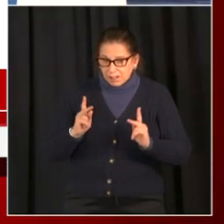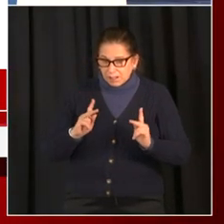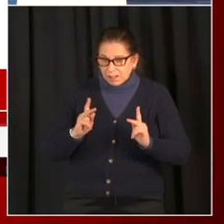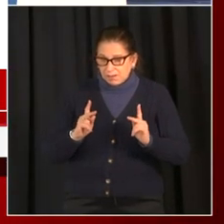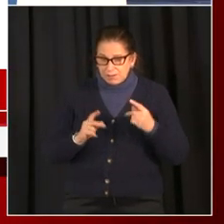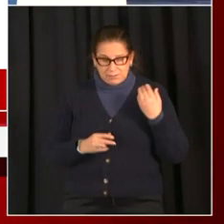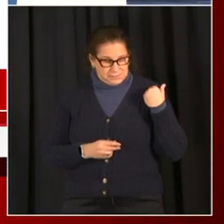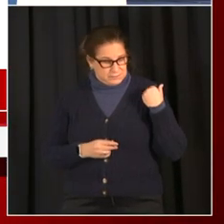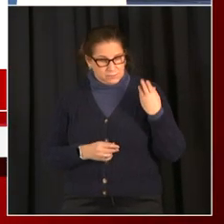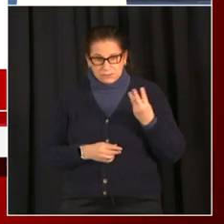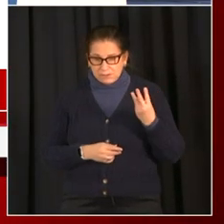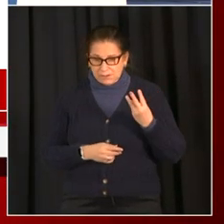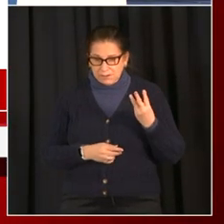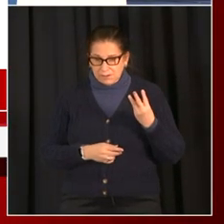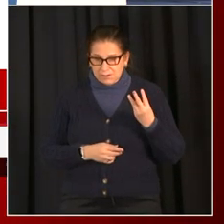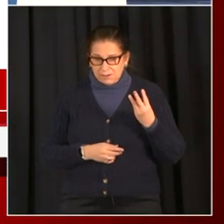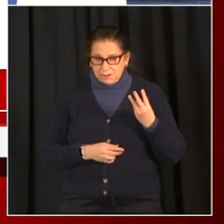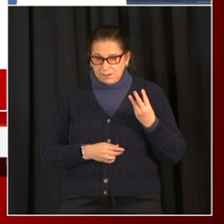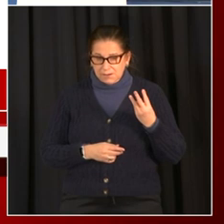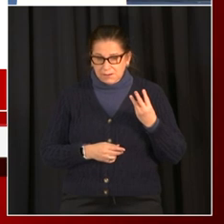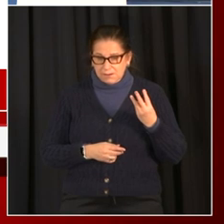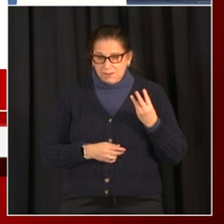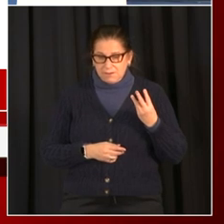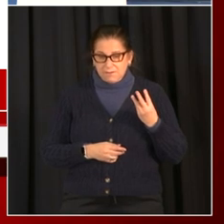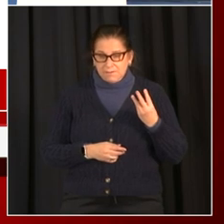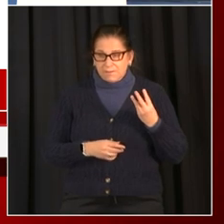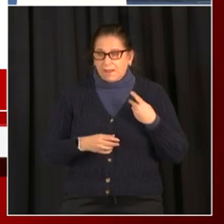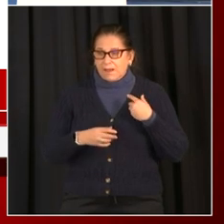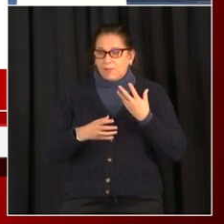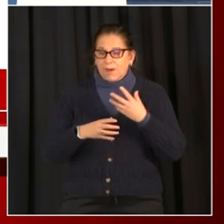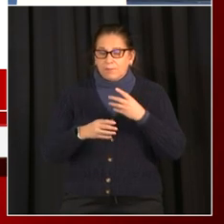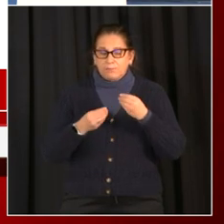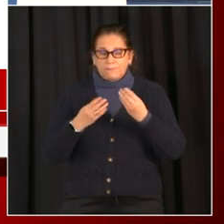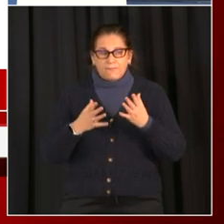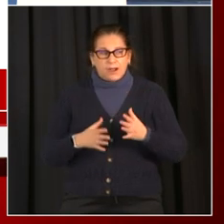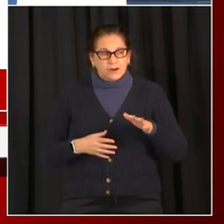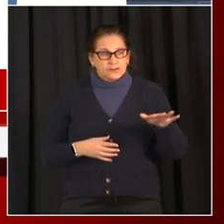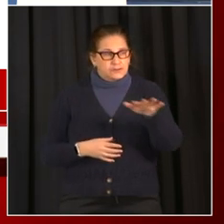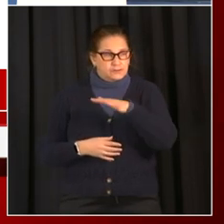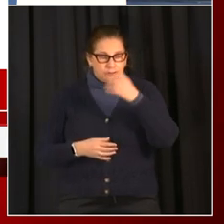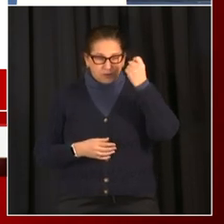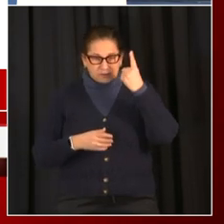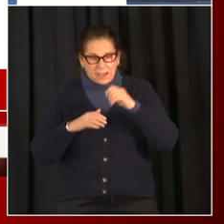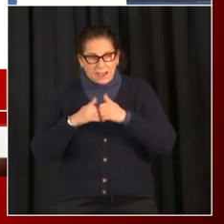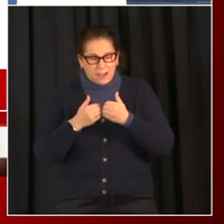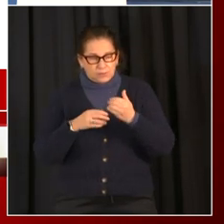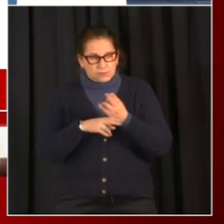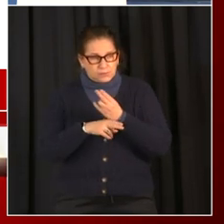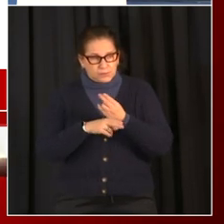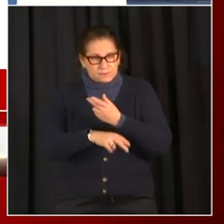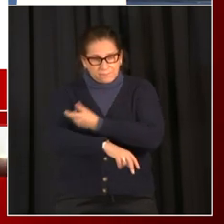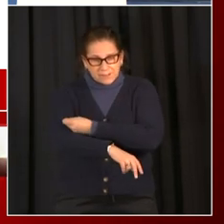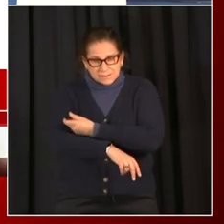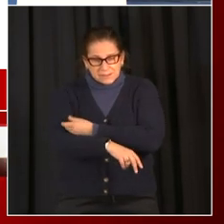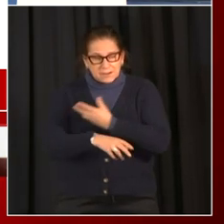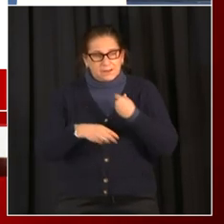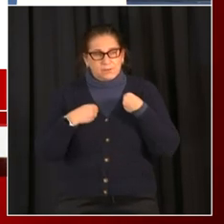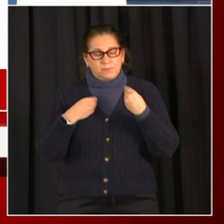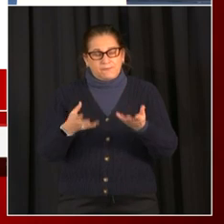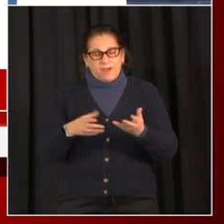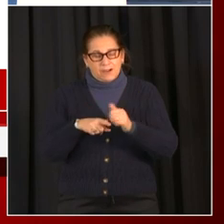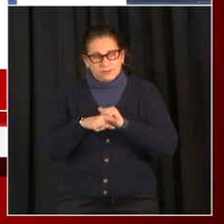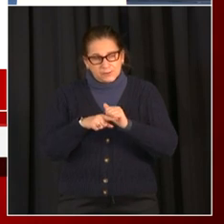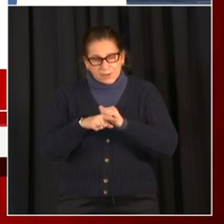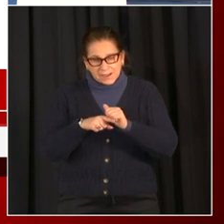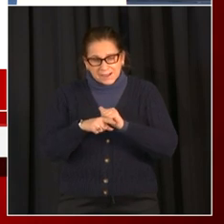Wednesday, which then requires the providers to understand how to use a vaccine, get appropriately trained, and then actually vaccinate as well.